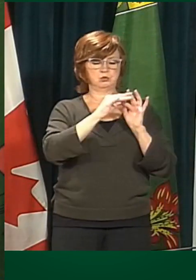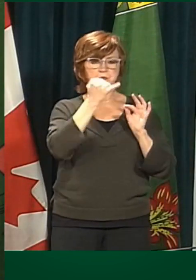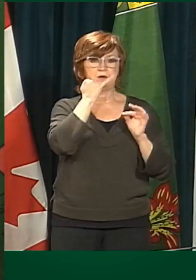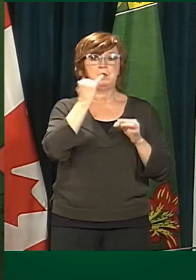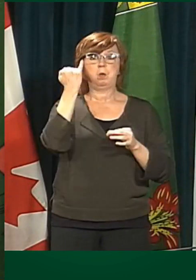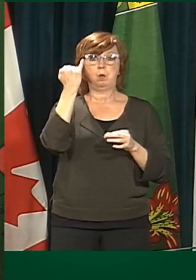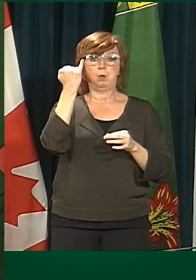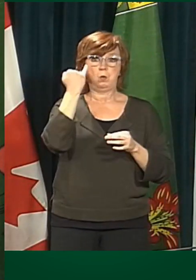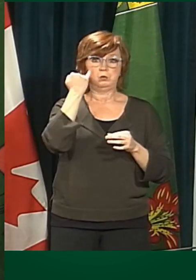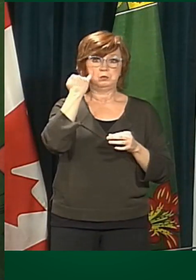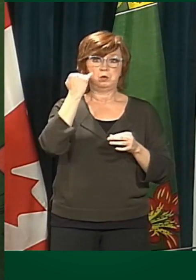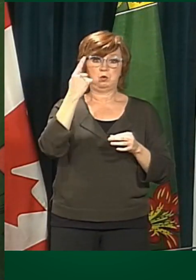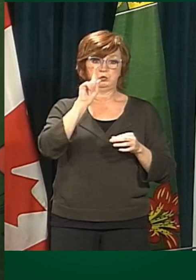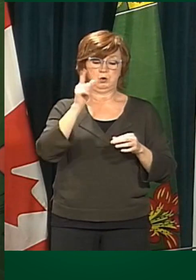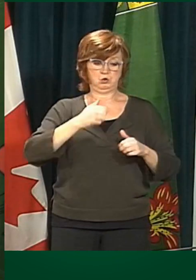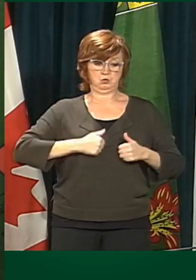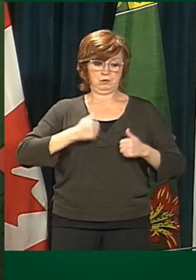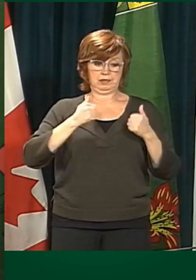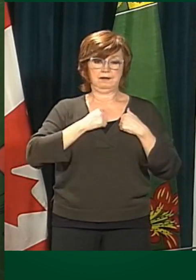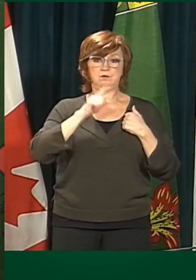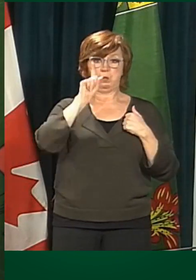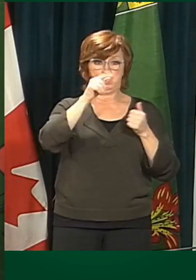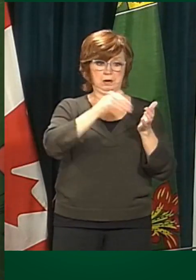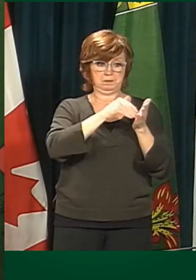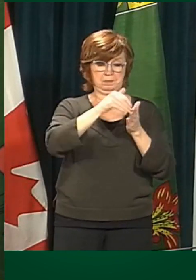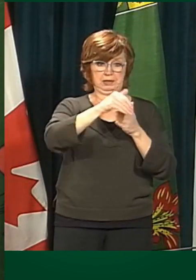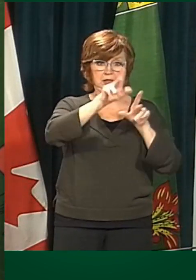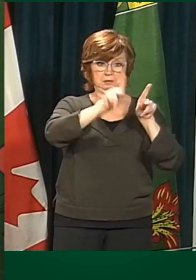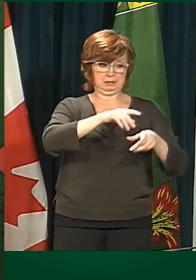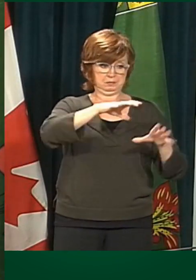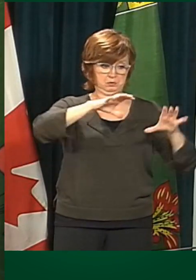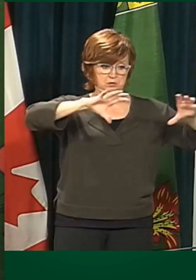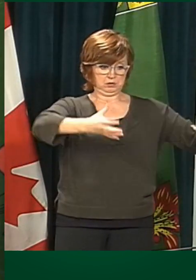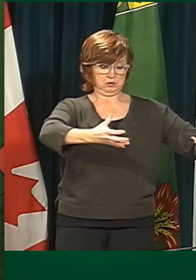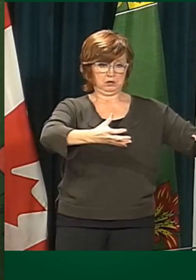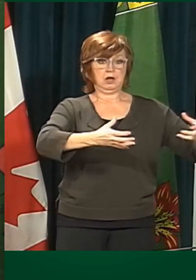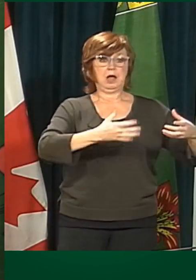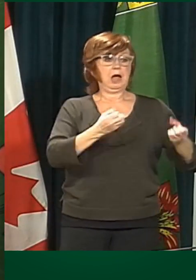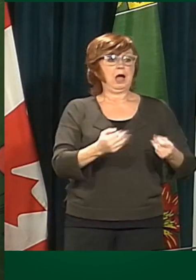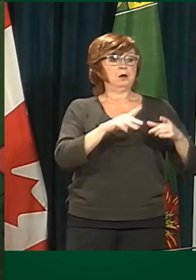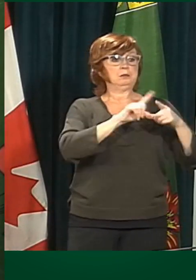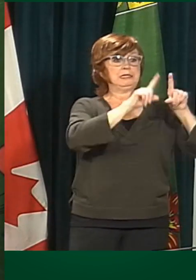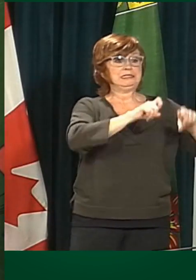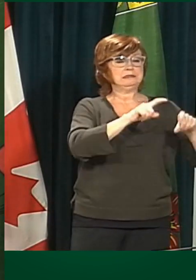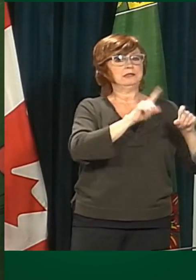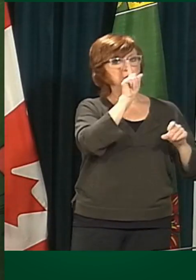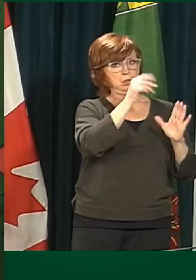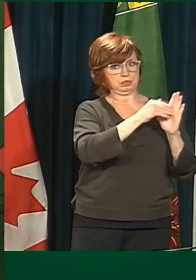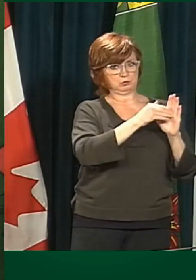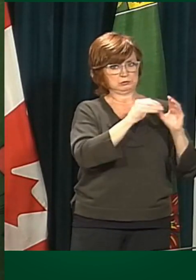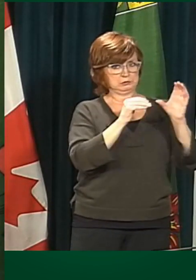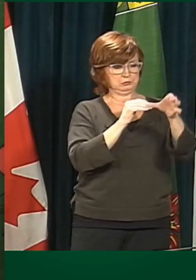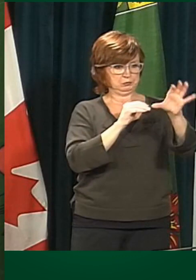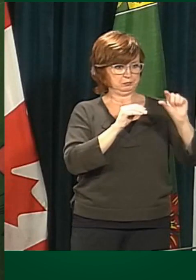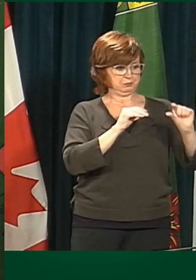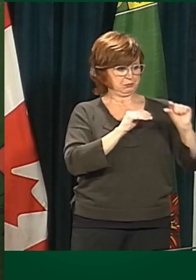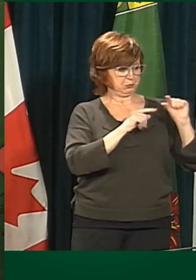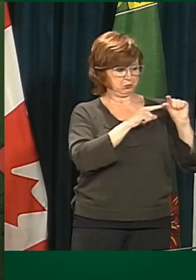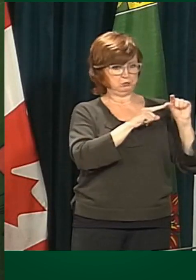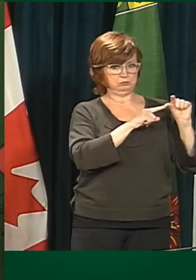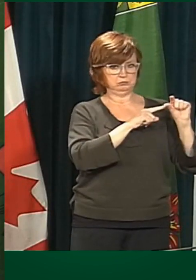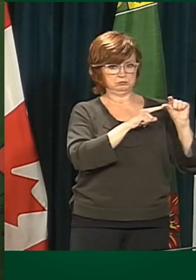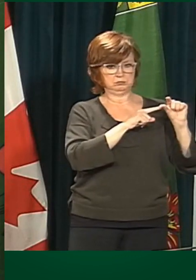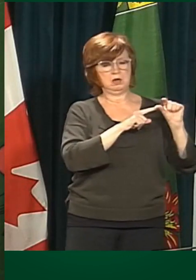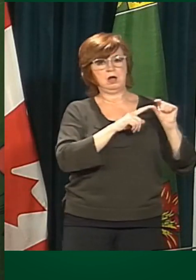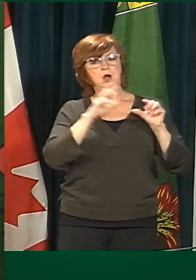that kind of rough number, and we obviously are well above that rate. And again, this is not a rate carved in stone. This